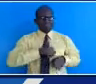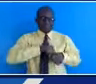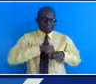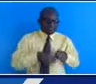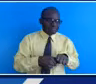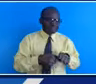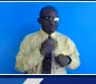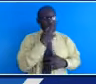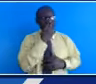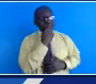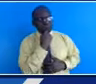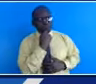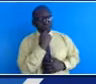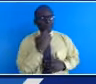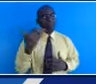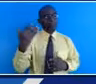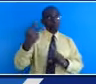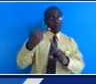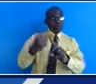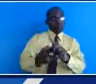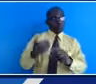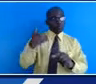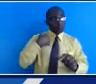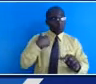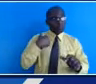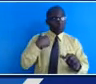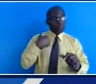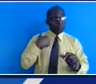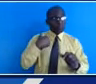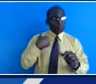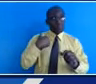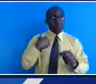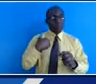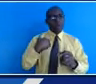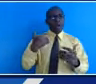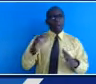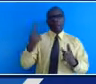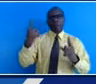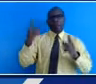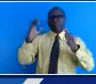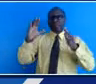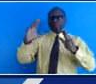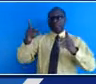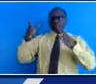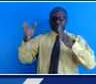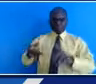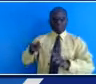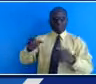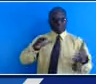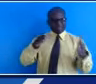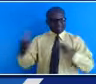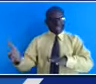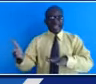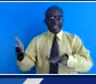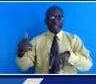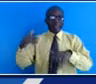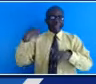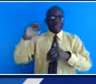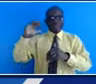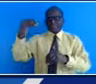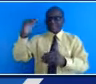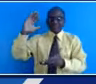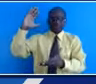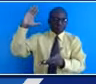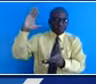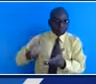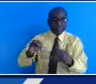So we have made significant progress. And we're trying to deal with all the different elements of this, I repeat something we announced last month